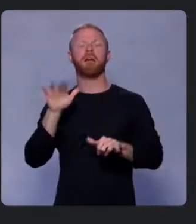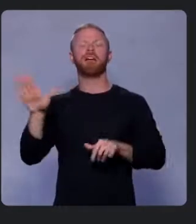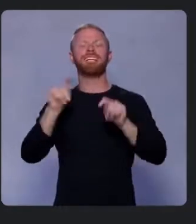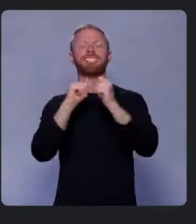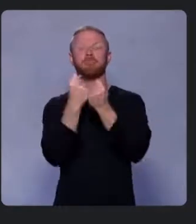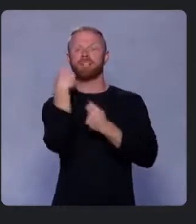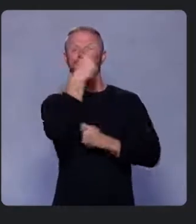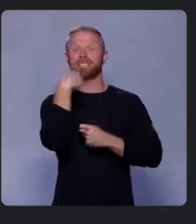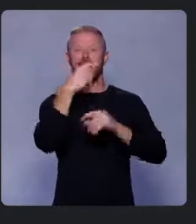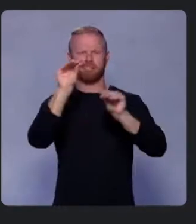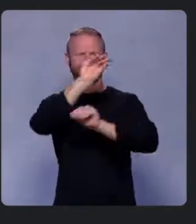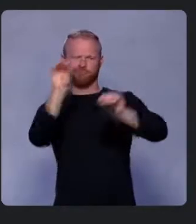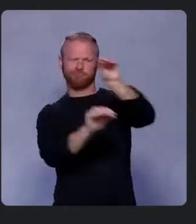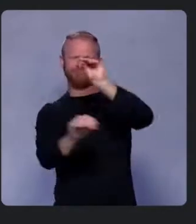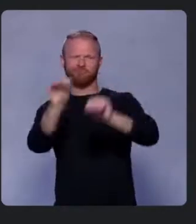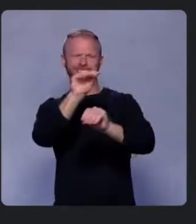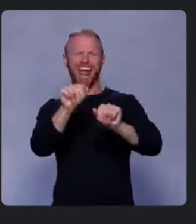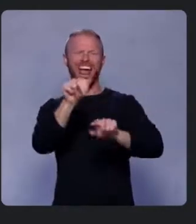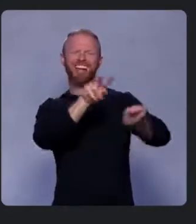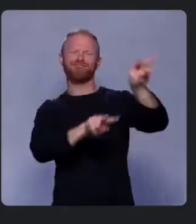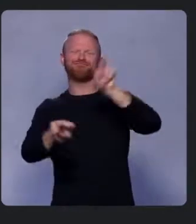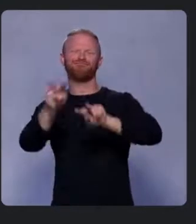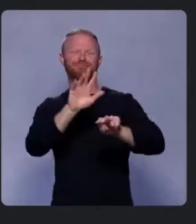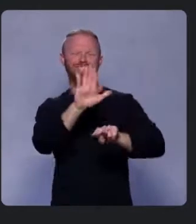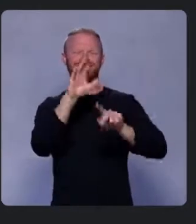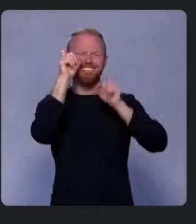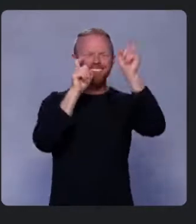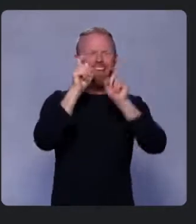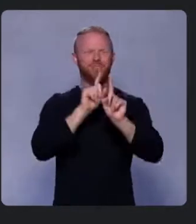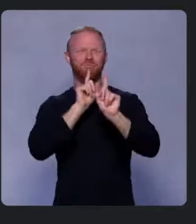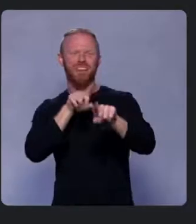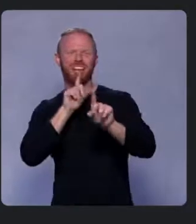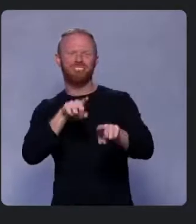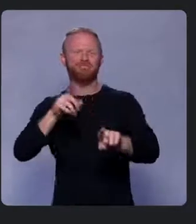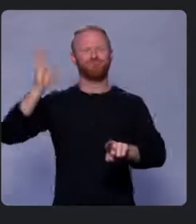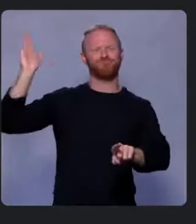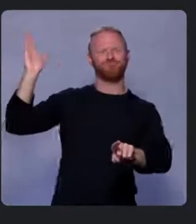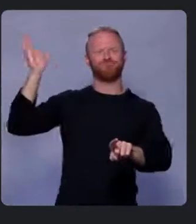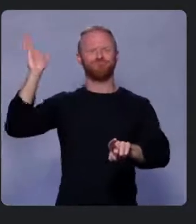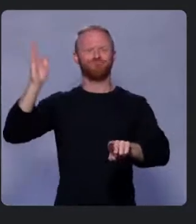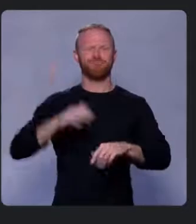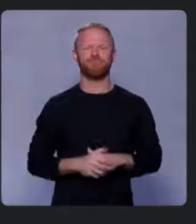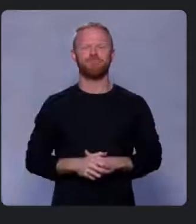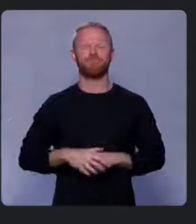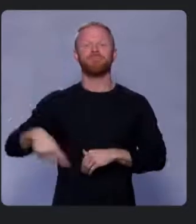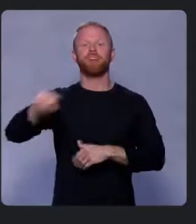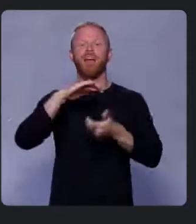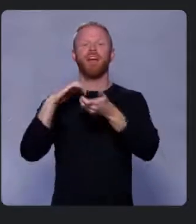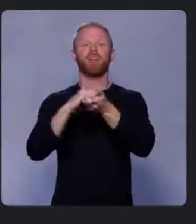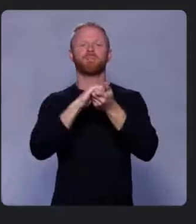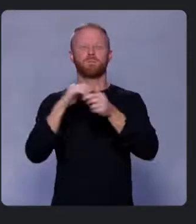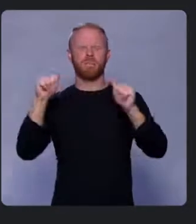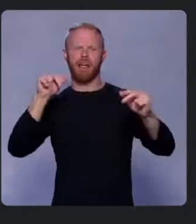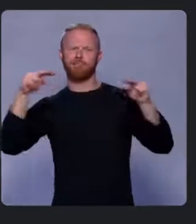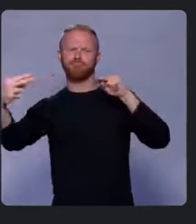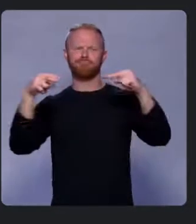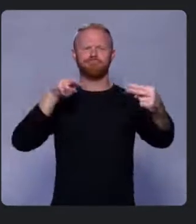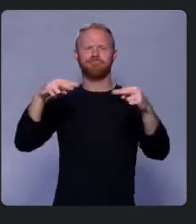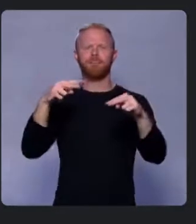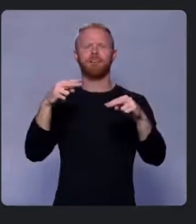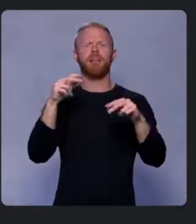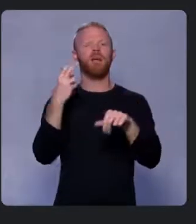their reactions while staying focused on his content. And his colleagues across the globe can follow along with live captions,